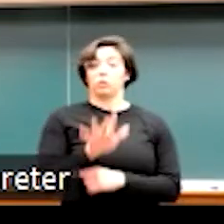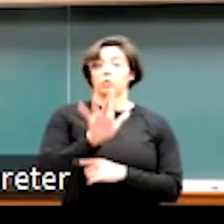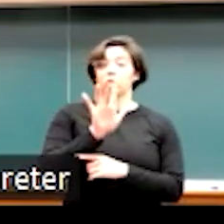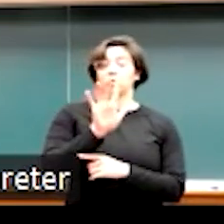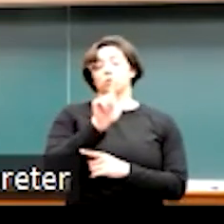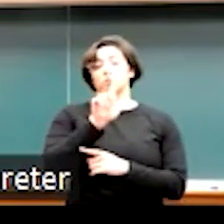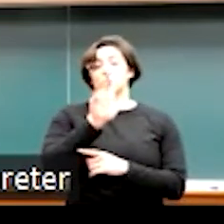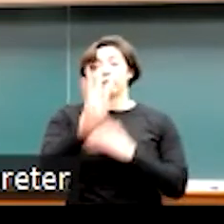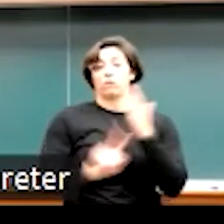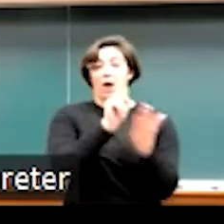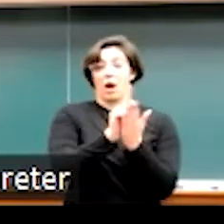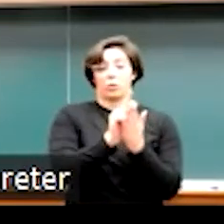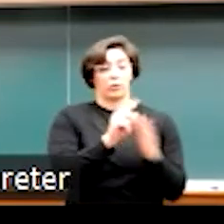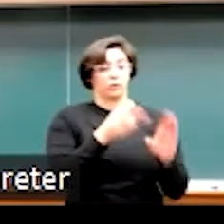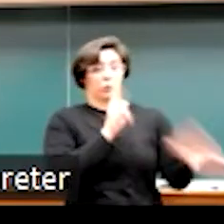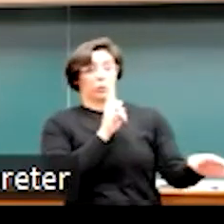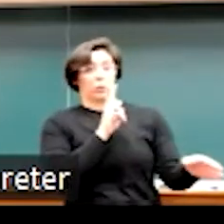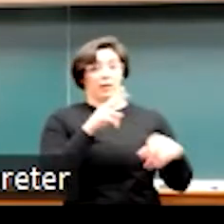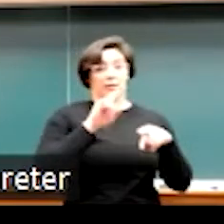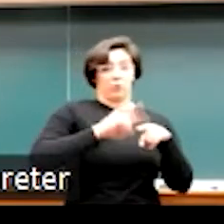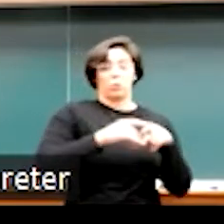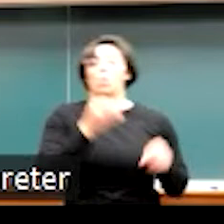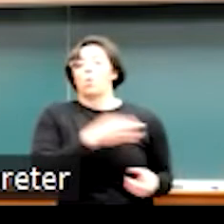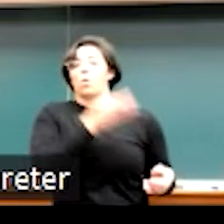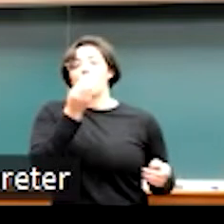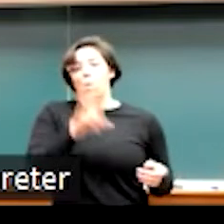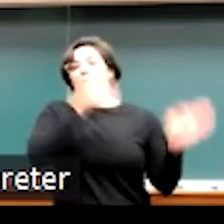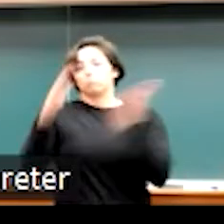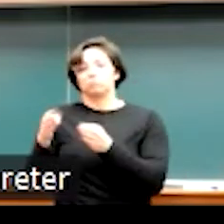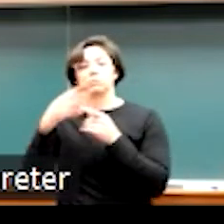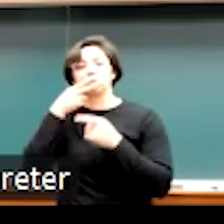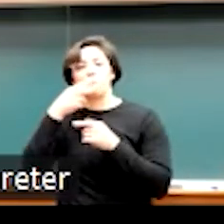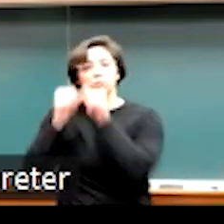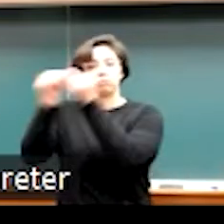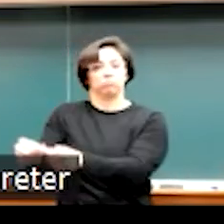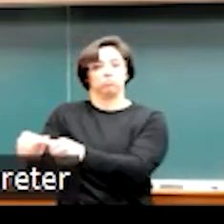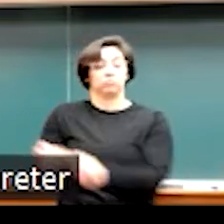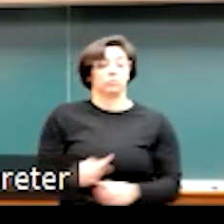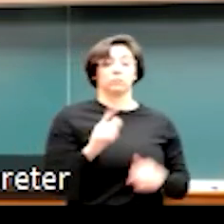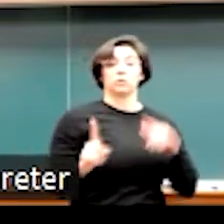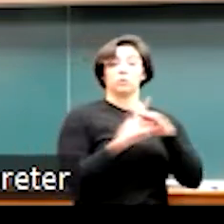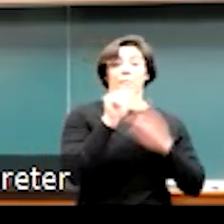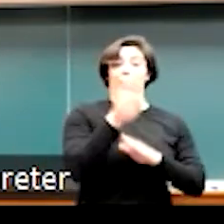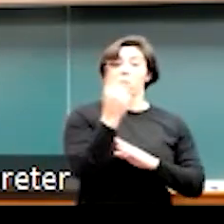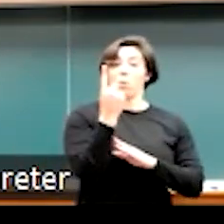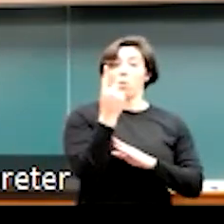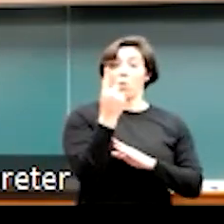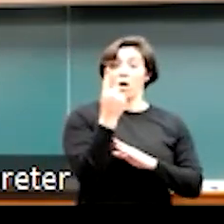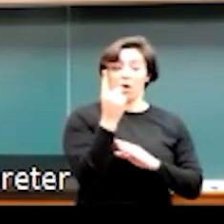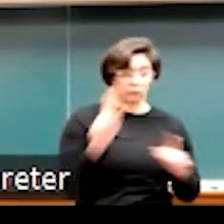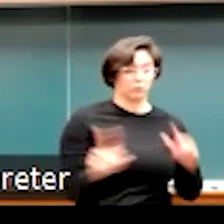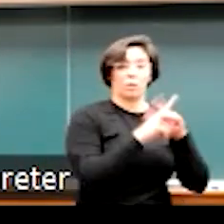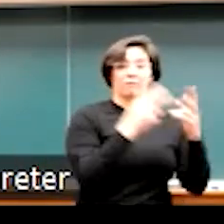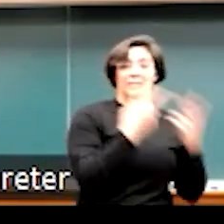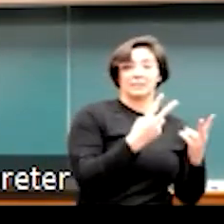24 hours of nicotine deprivation or continued smoking as usual. So they come in the lab for one visit, and then they come back for another